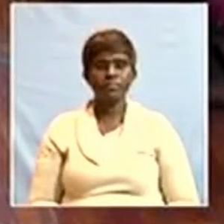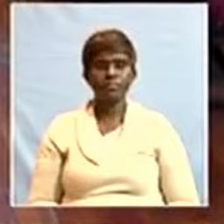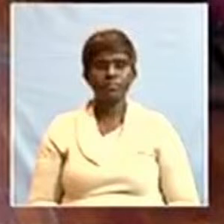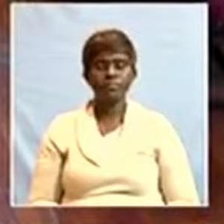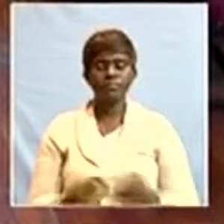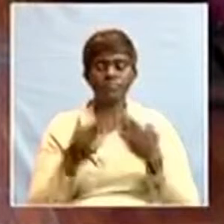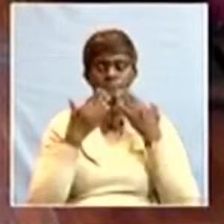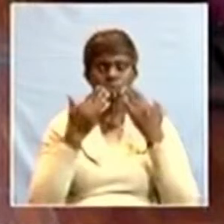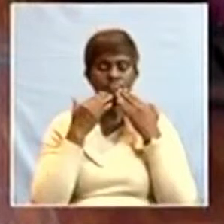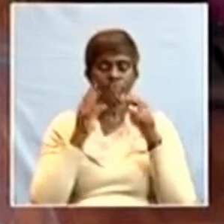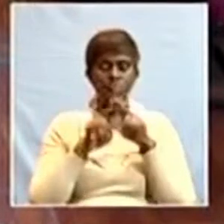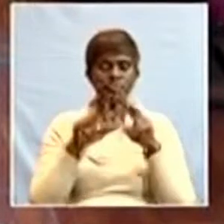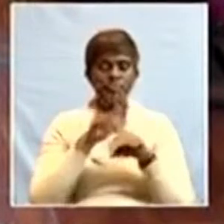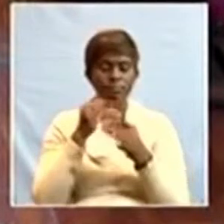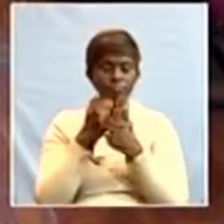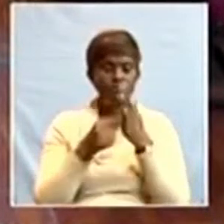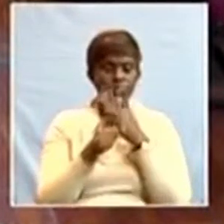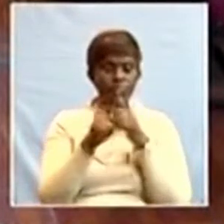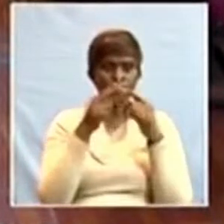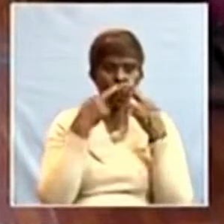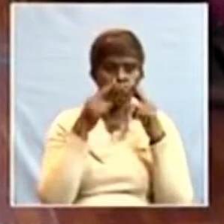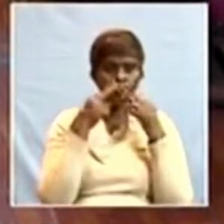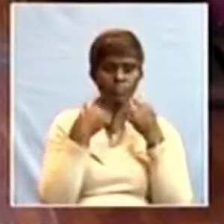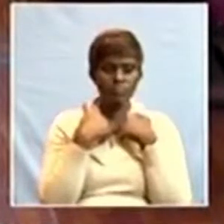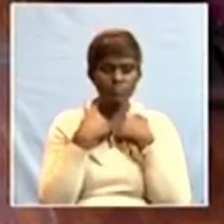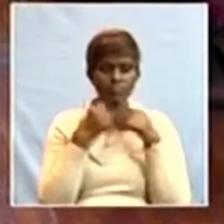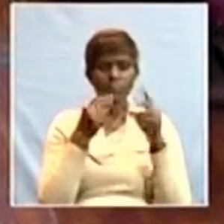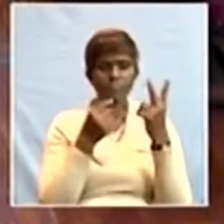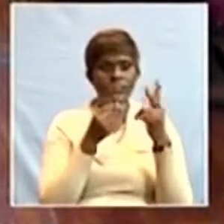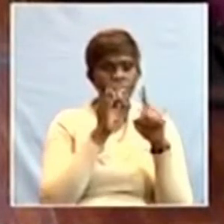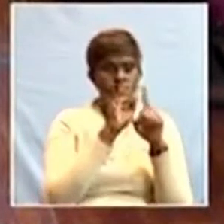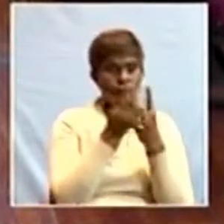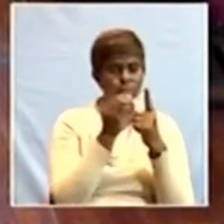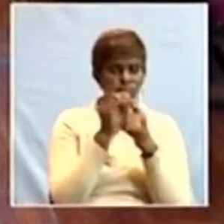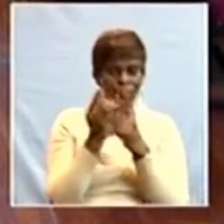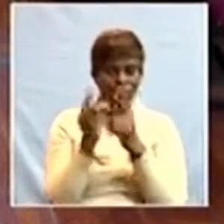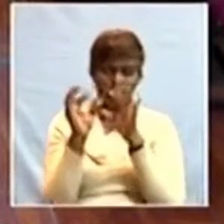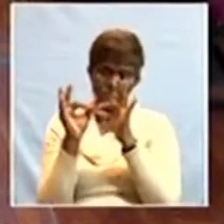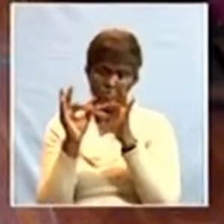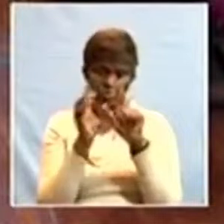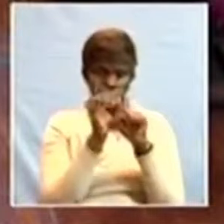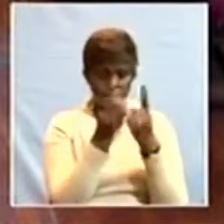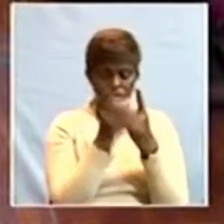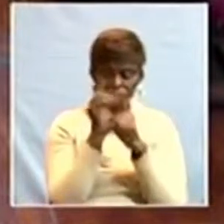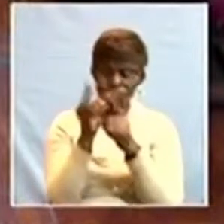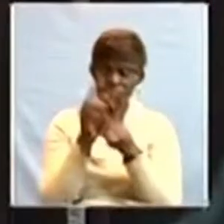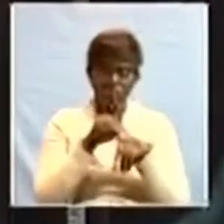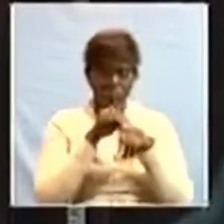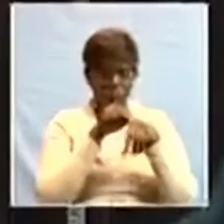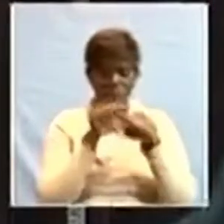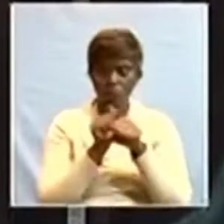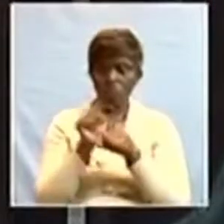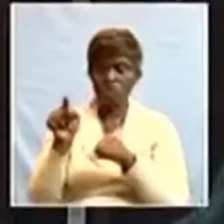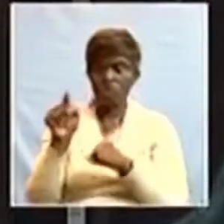Thank you, Chair. This finding is affecting two districts, distinct districts, Mungu and Kalau, the